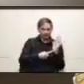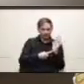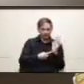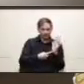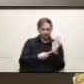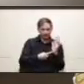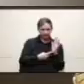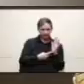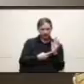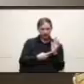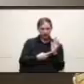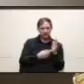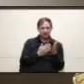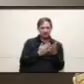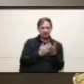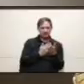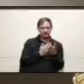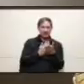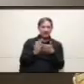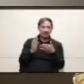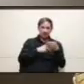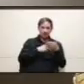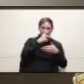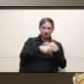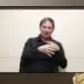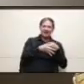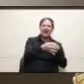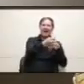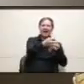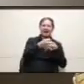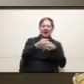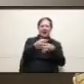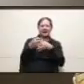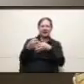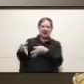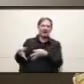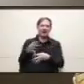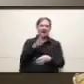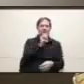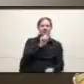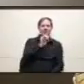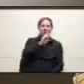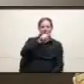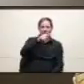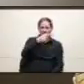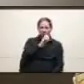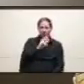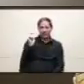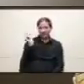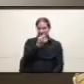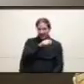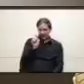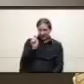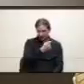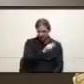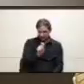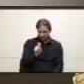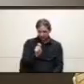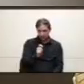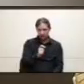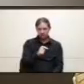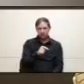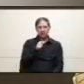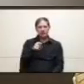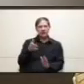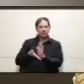are a few projects that were faced with delays. One is the issue of Mabatu Tennis Court. The other one is the